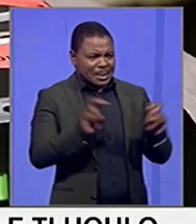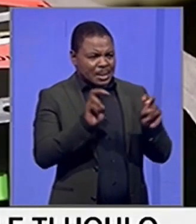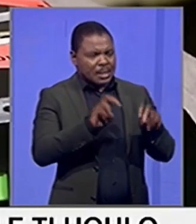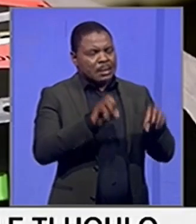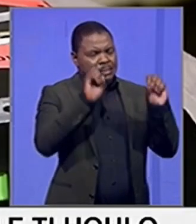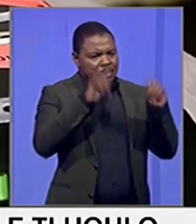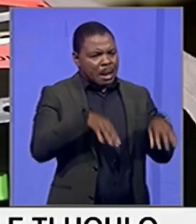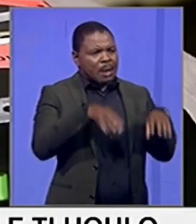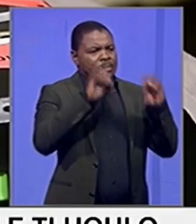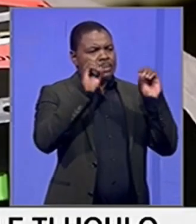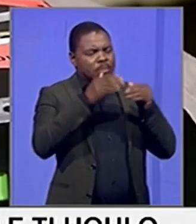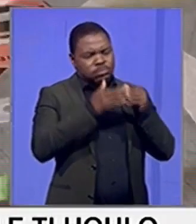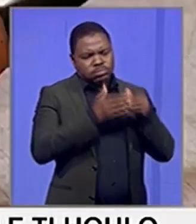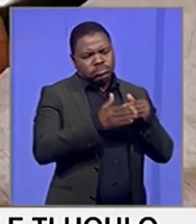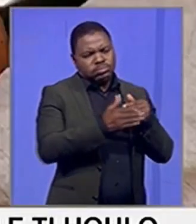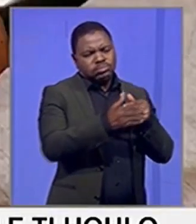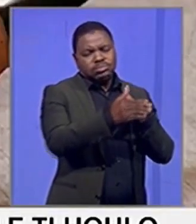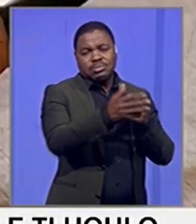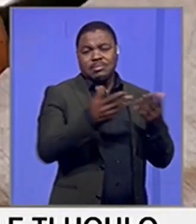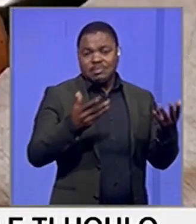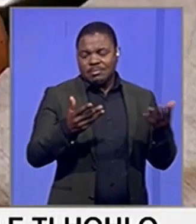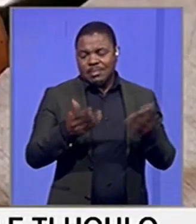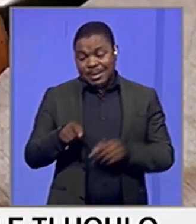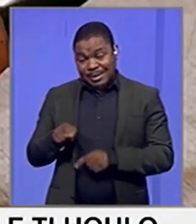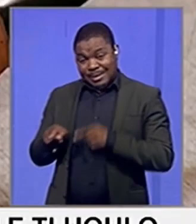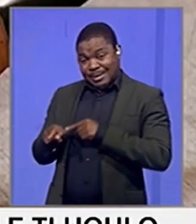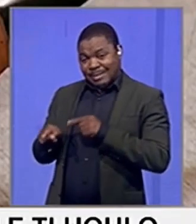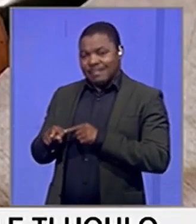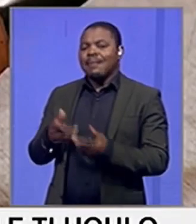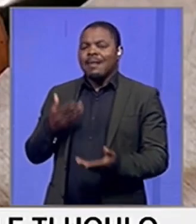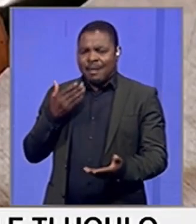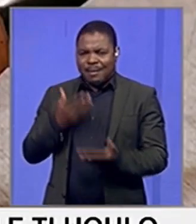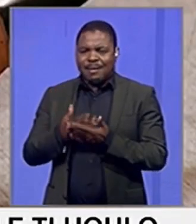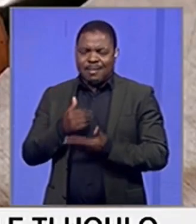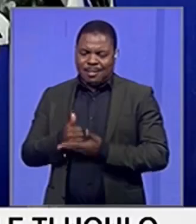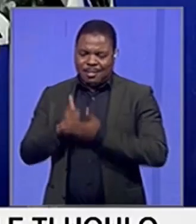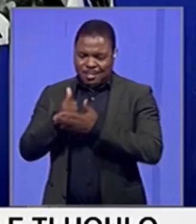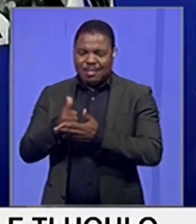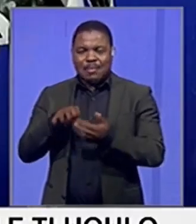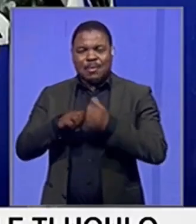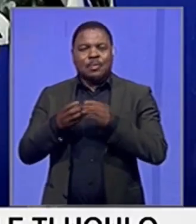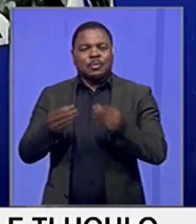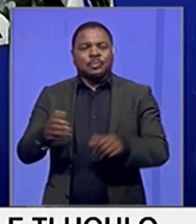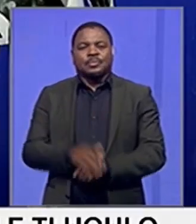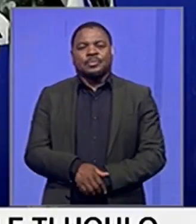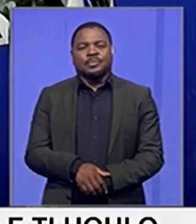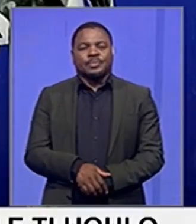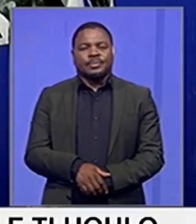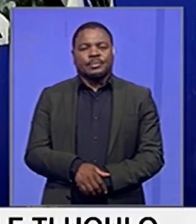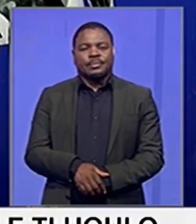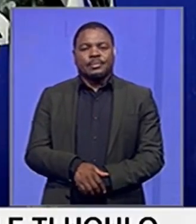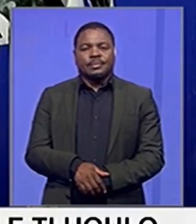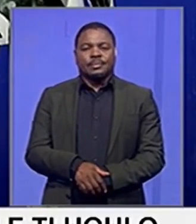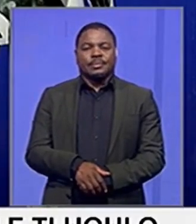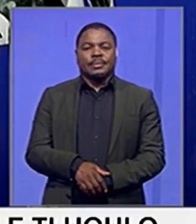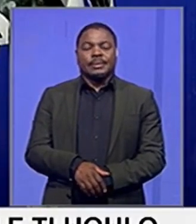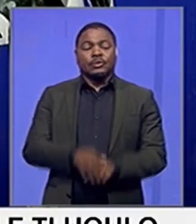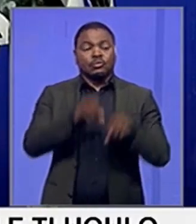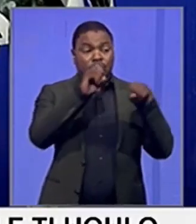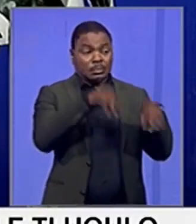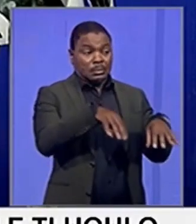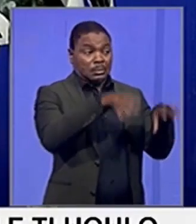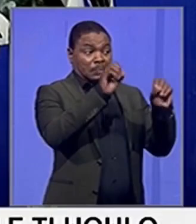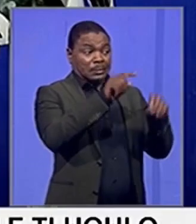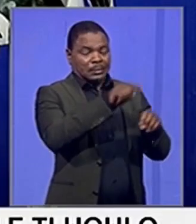e ka e tla fela haufinyana, generator ena e ka thusa haholo. E tlo thusa gape le ka taba e ya load shedding,